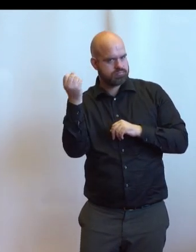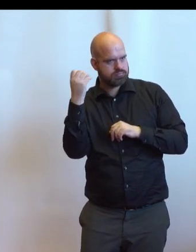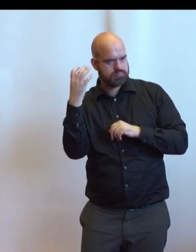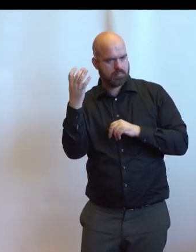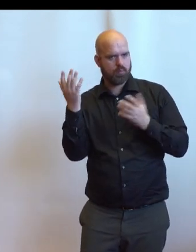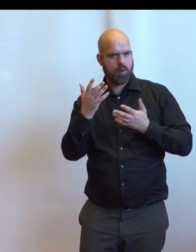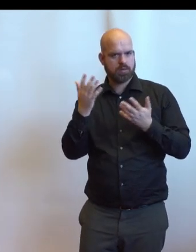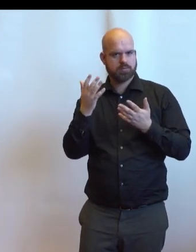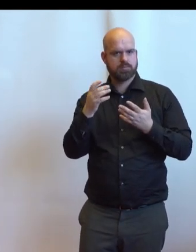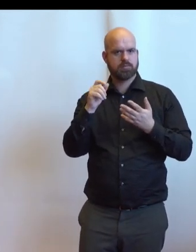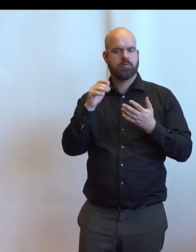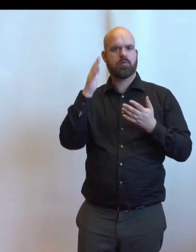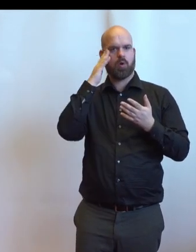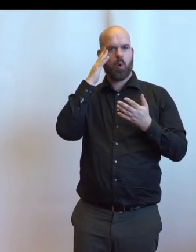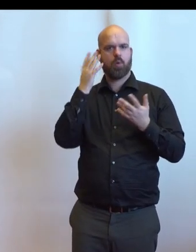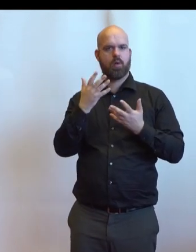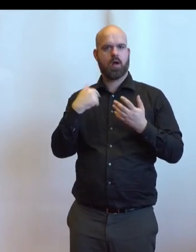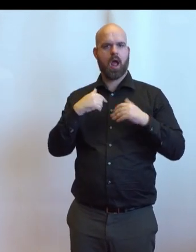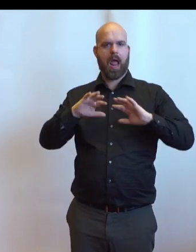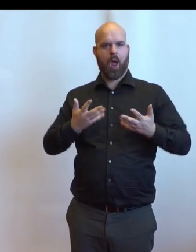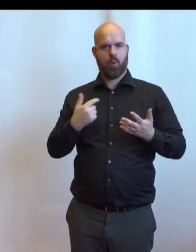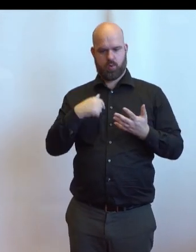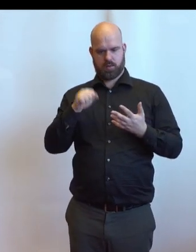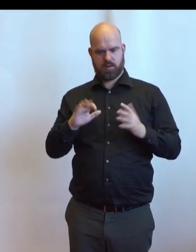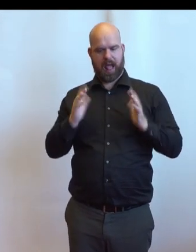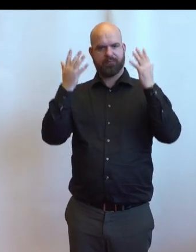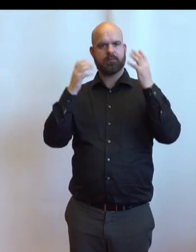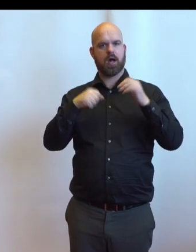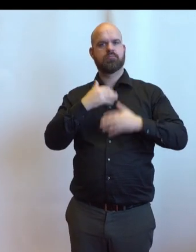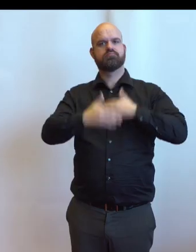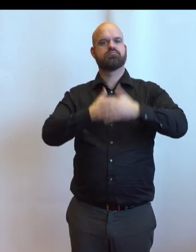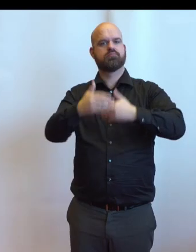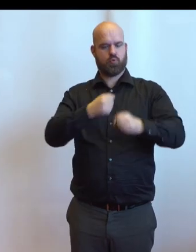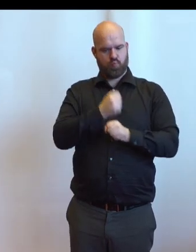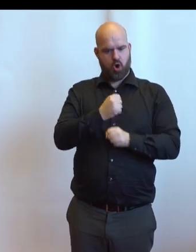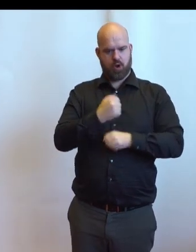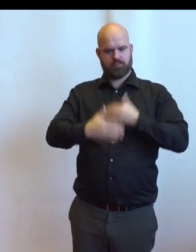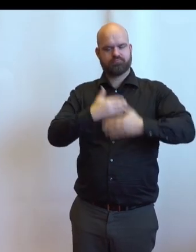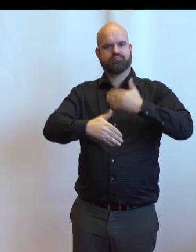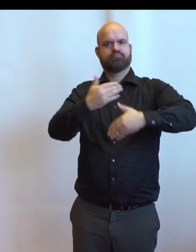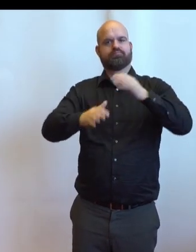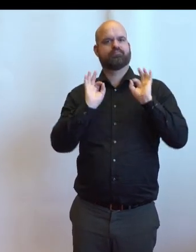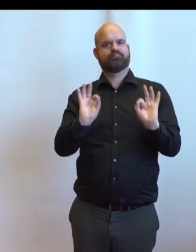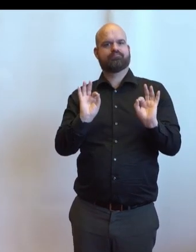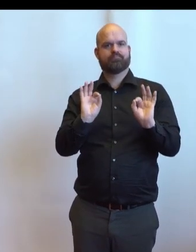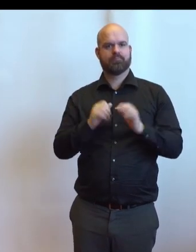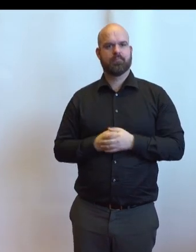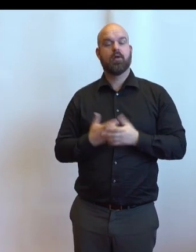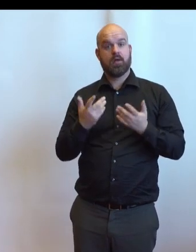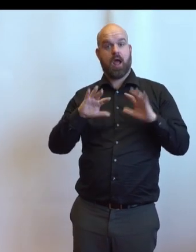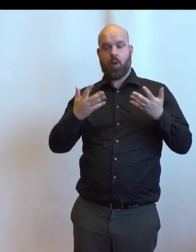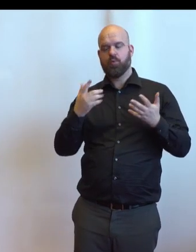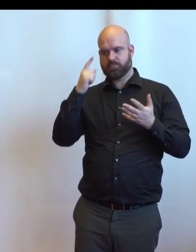enhances the way they live and work. The solution leverages multiple industry-leading artificial intelligence services